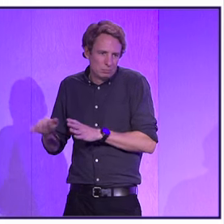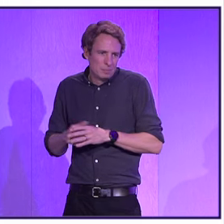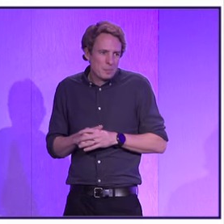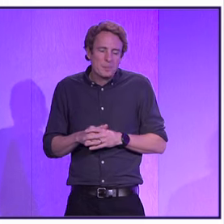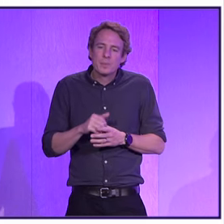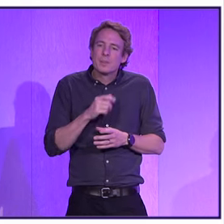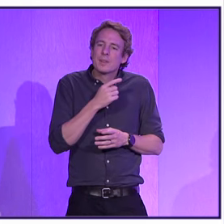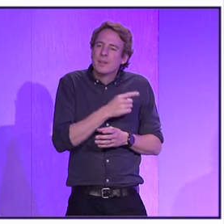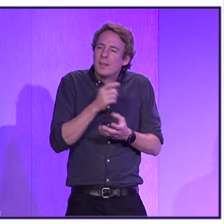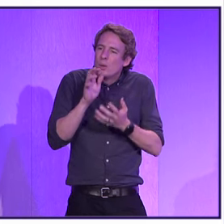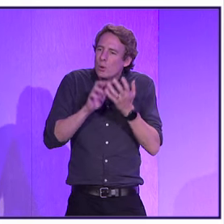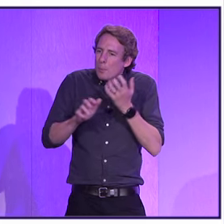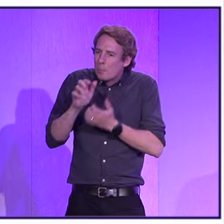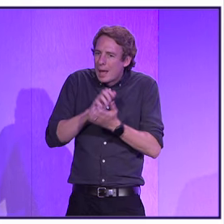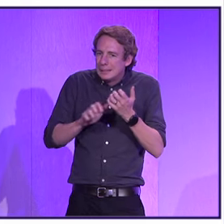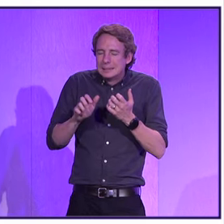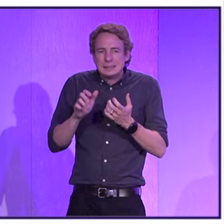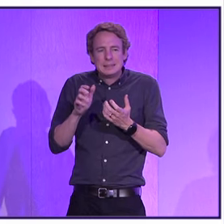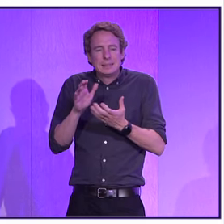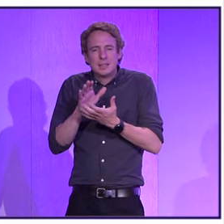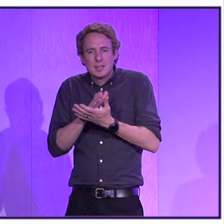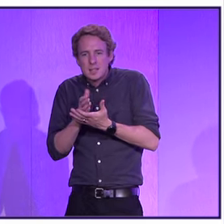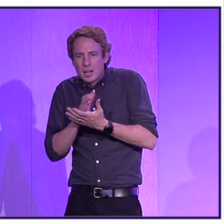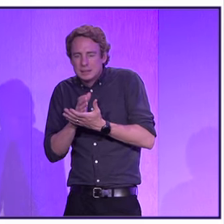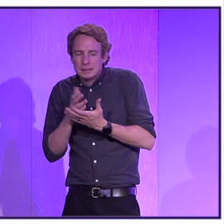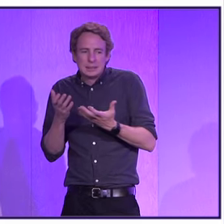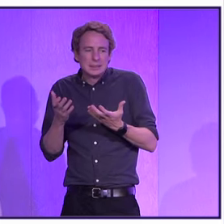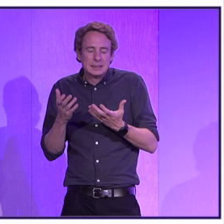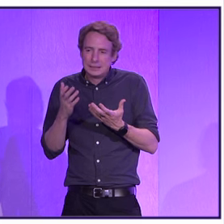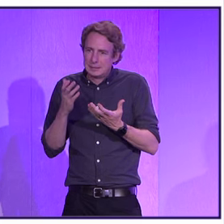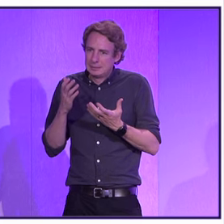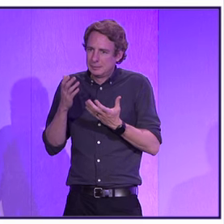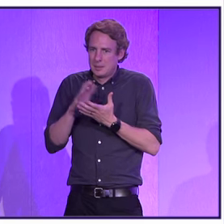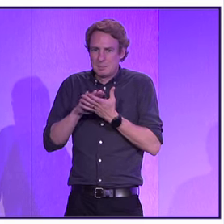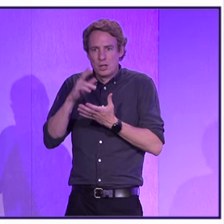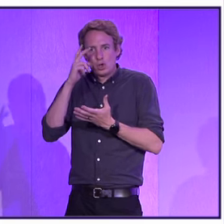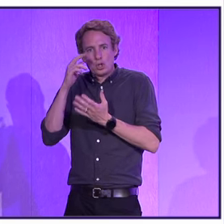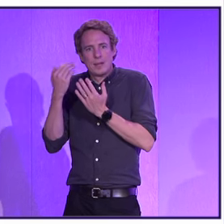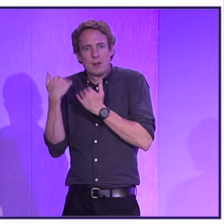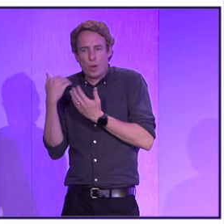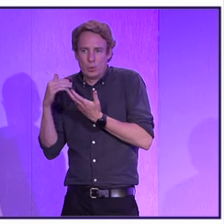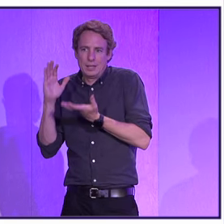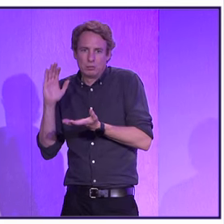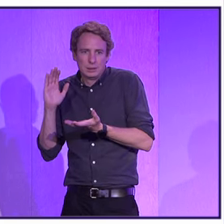But not only is all of this complexity and uncertainty, it's not only increasing our cognitive load,